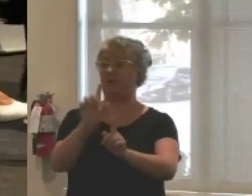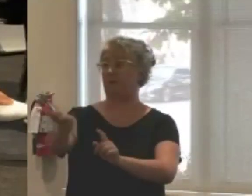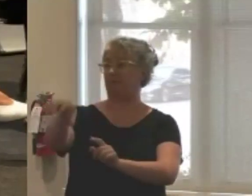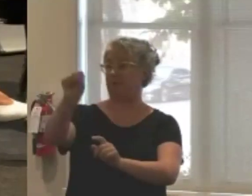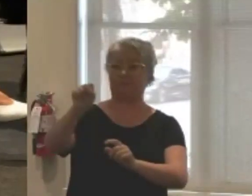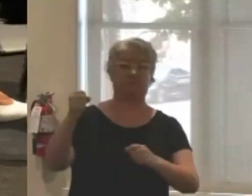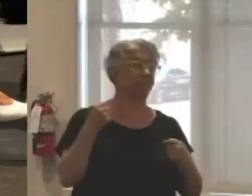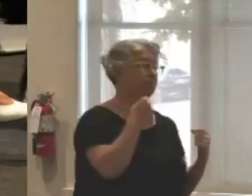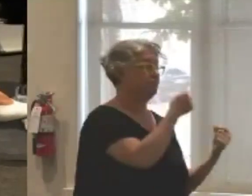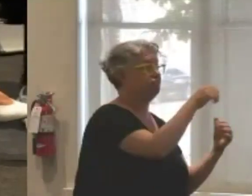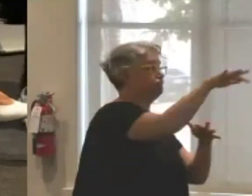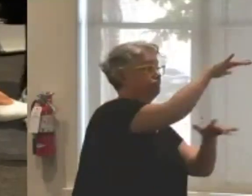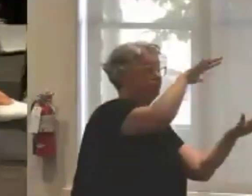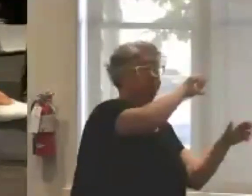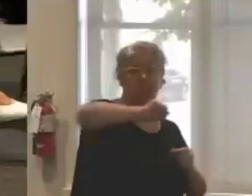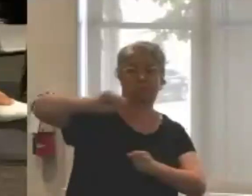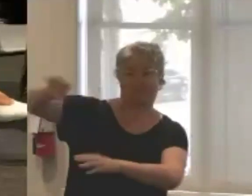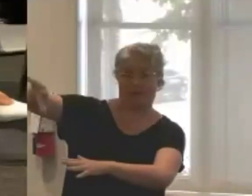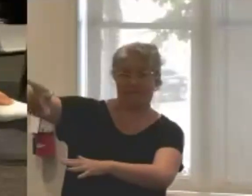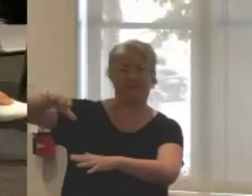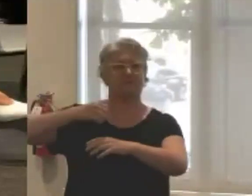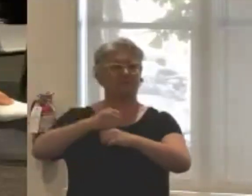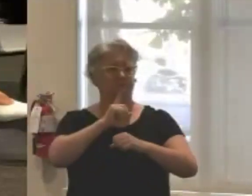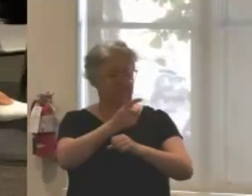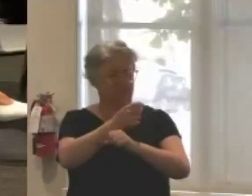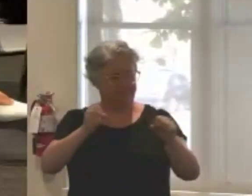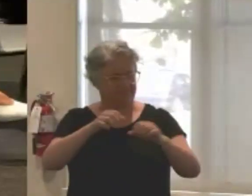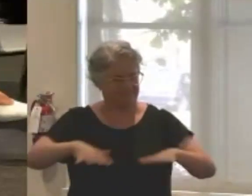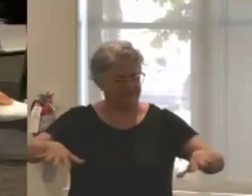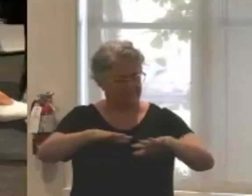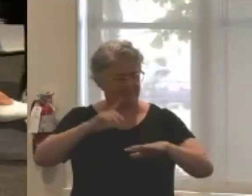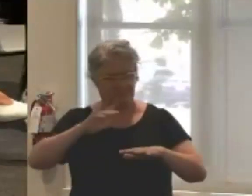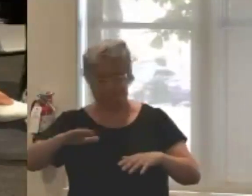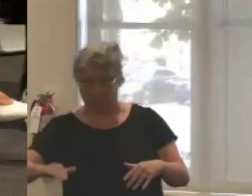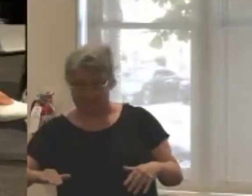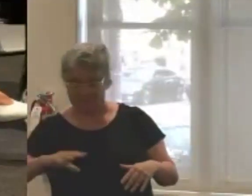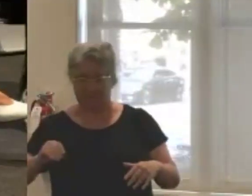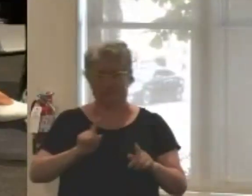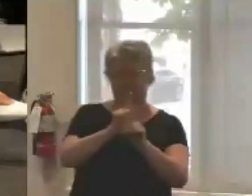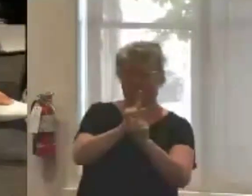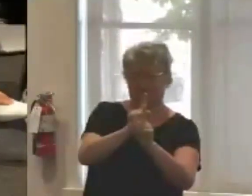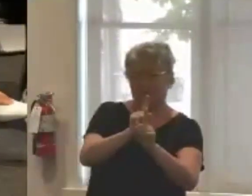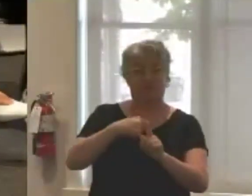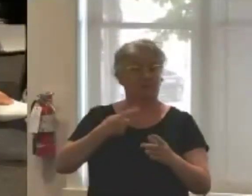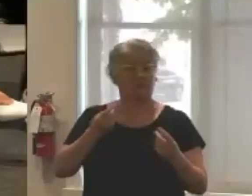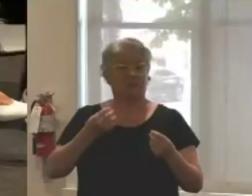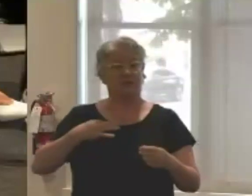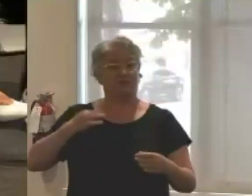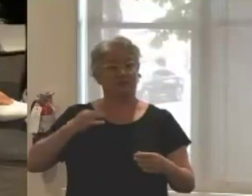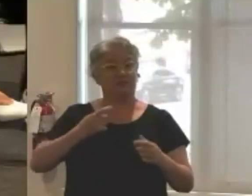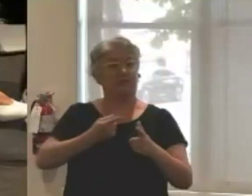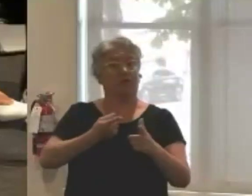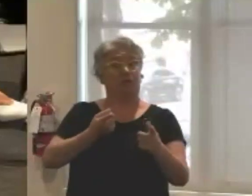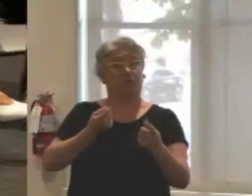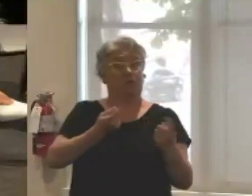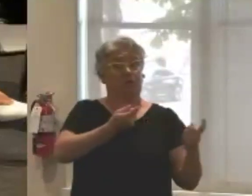dropping them off at their home, we need to make sure it's a safe environment for the child and, of course, for the mentor. So what we do is we send one of our volunteer recruiters out